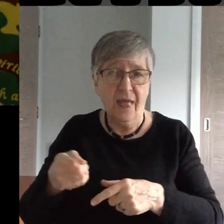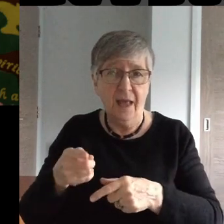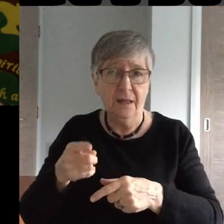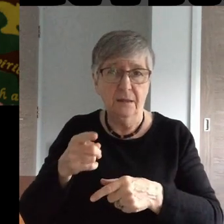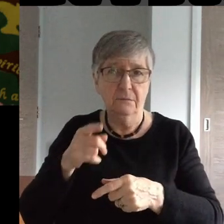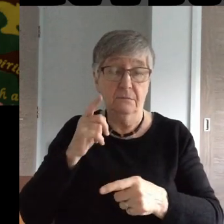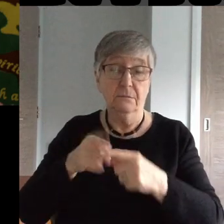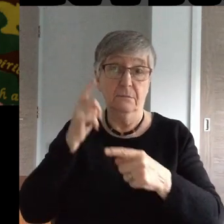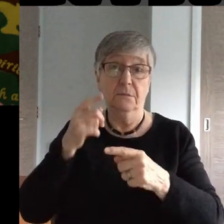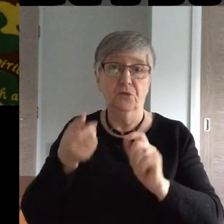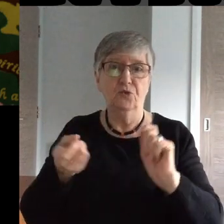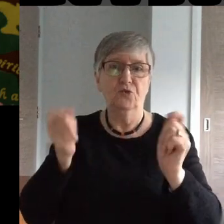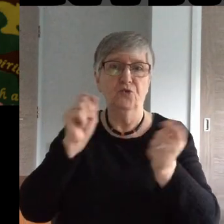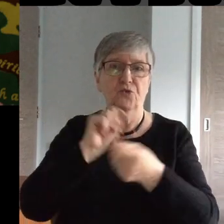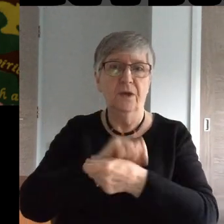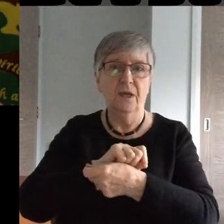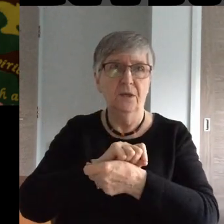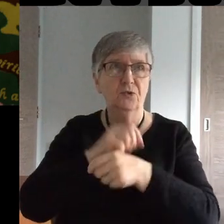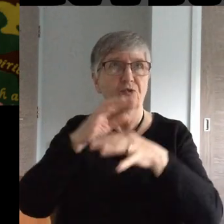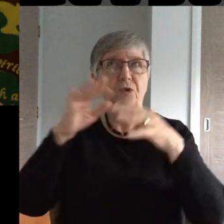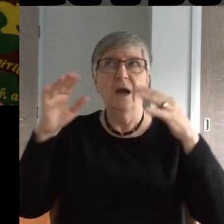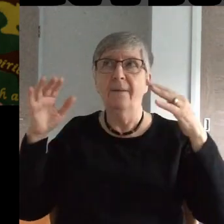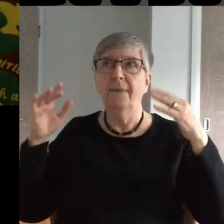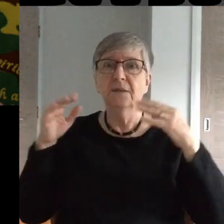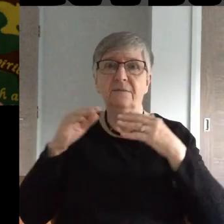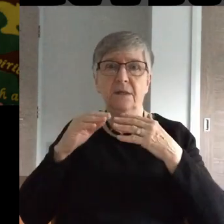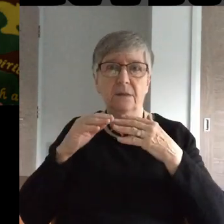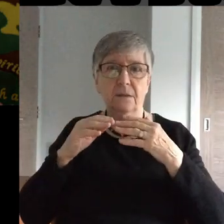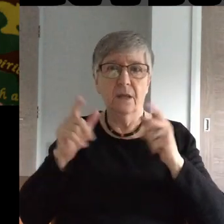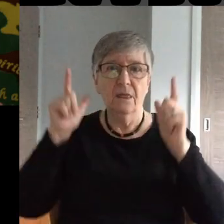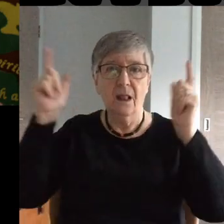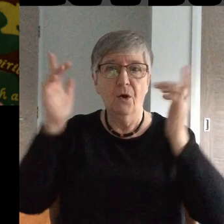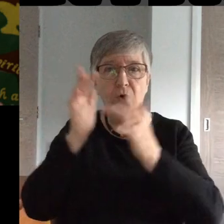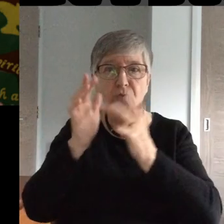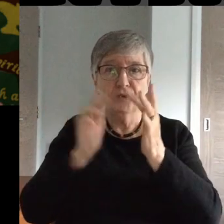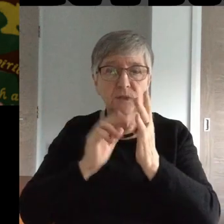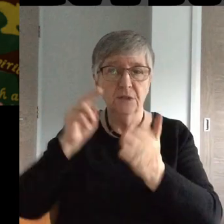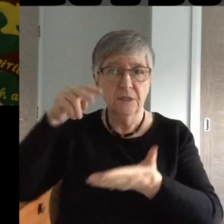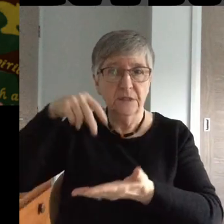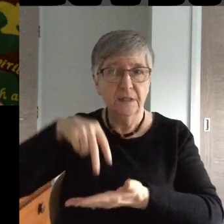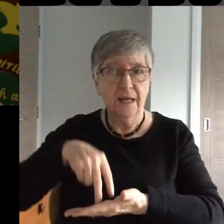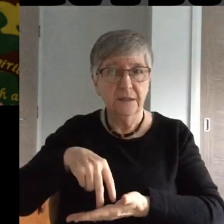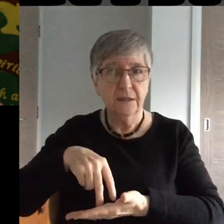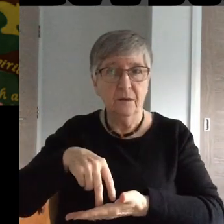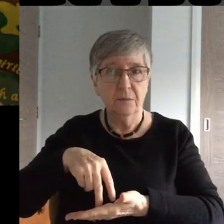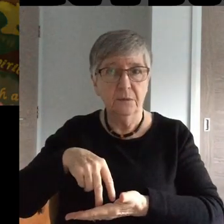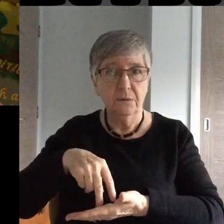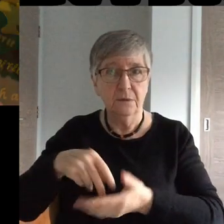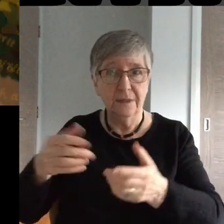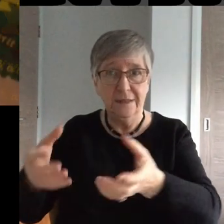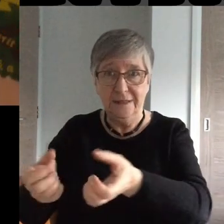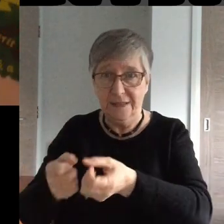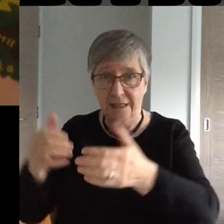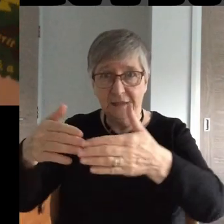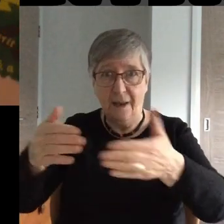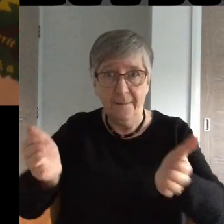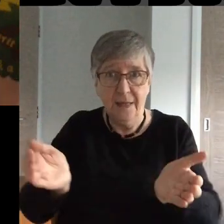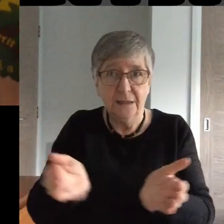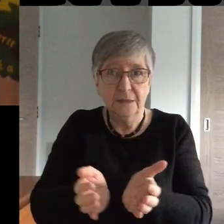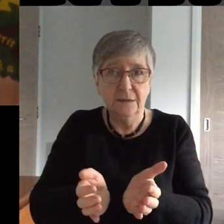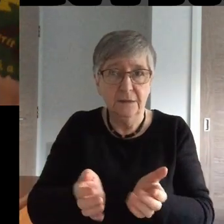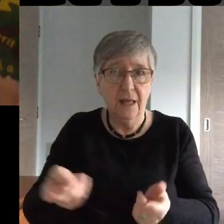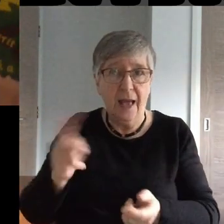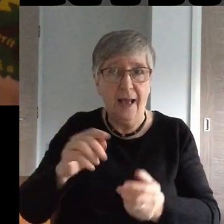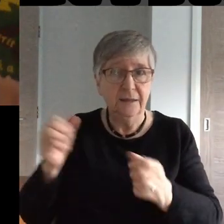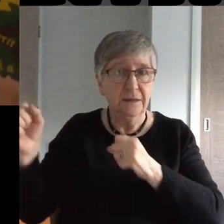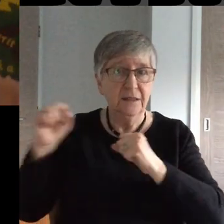then in atmosphere when the Lord Jesus raises himself up, takes a basin and a